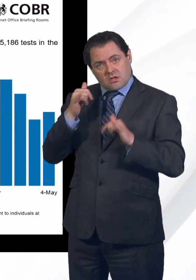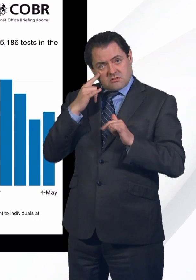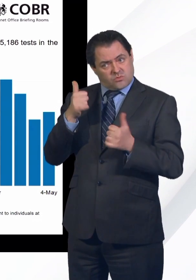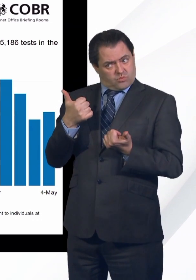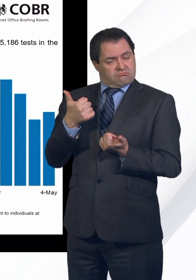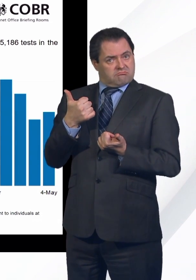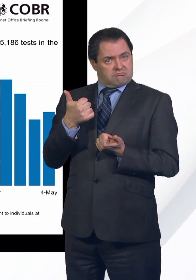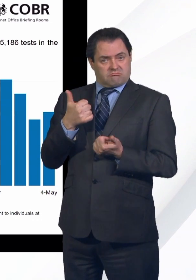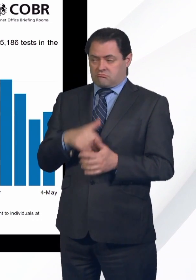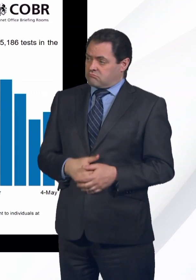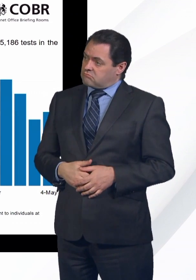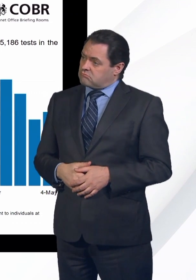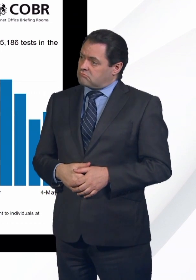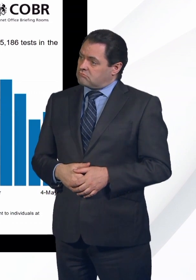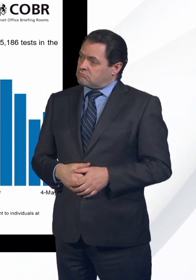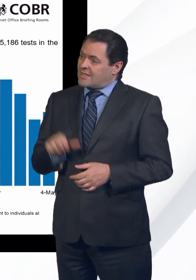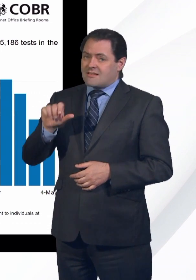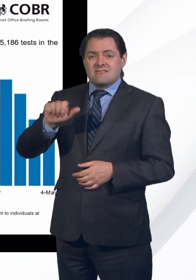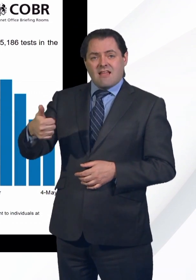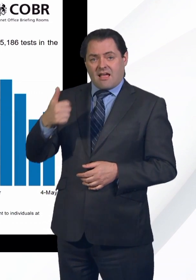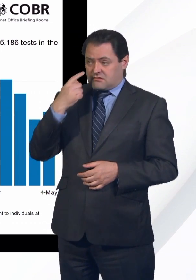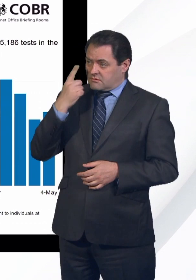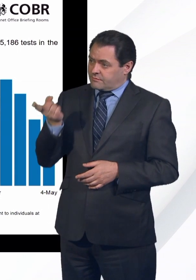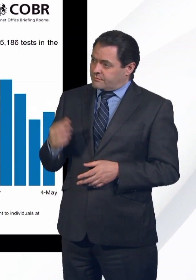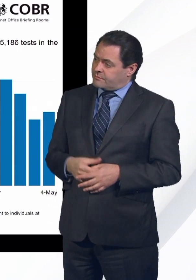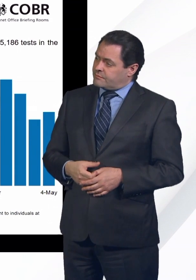capability. Next slide, please.